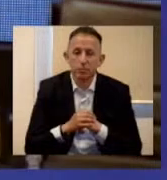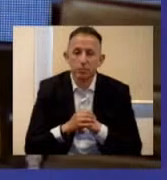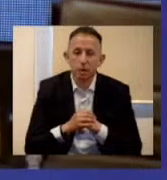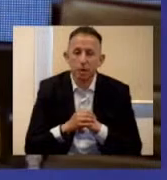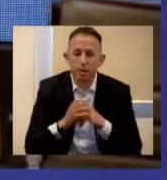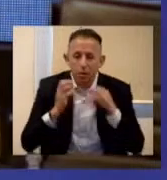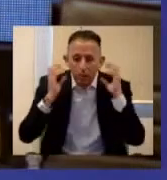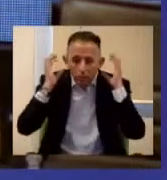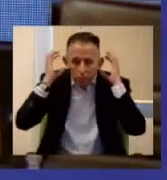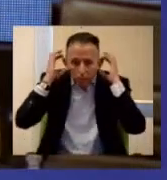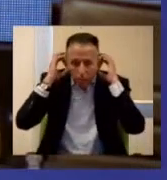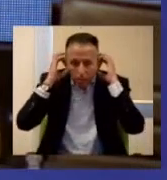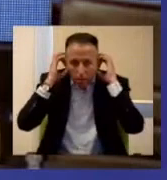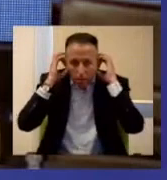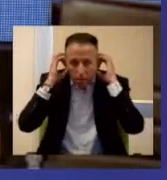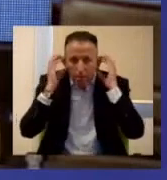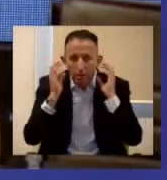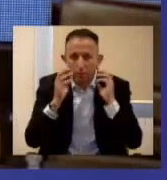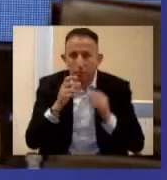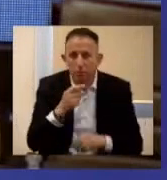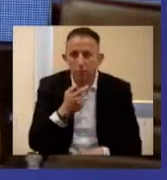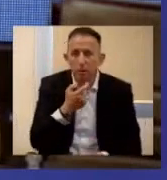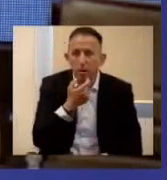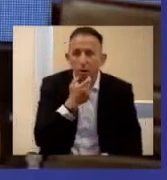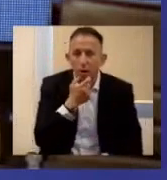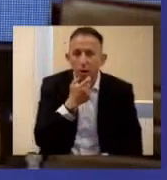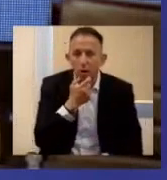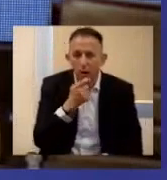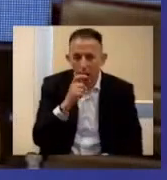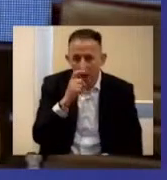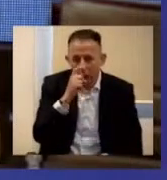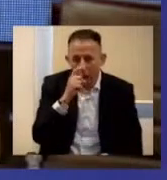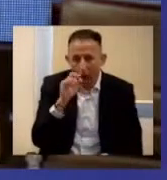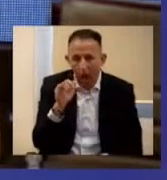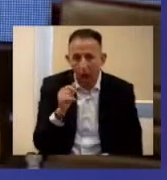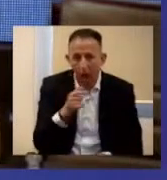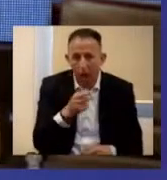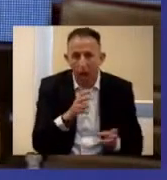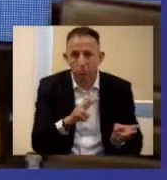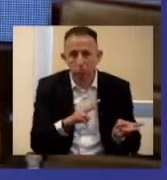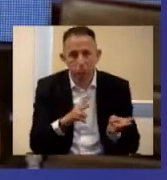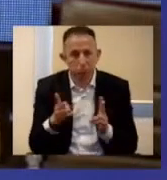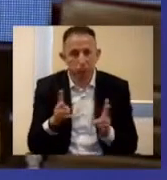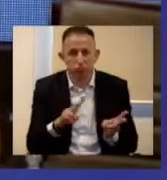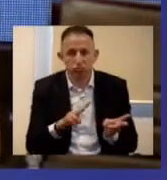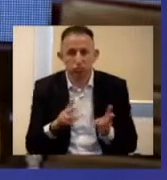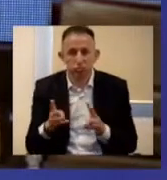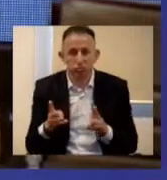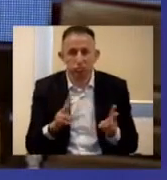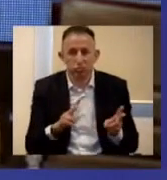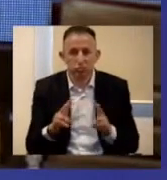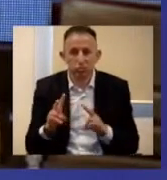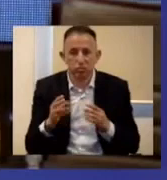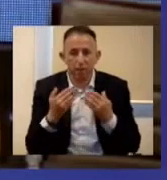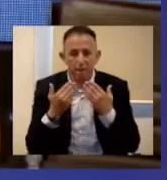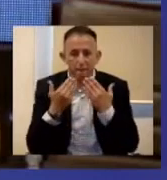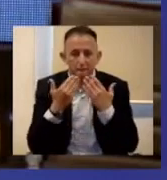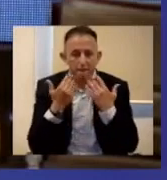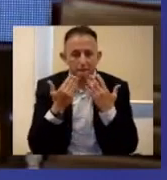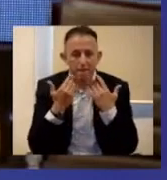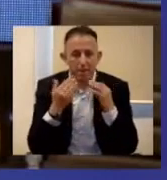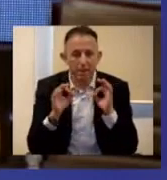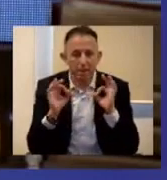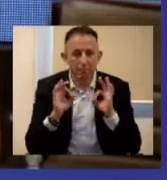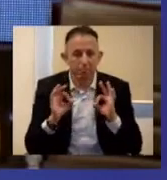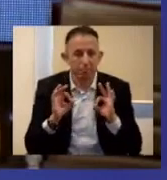responsible research initiative in artificial intelligence and computational sciences. Mr. Karim Ghallab, you are very welcome. The